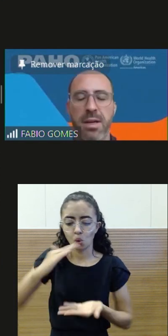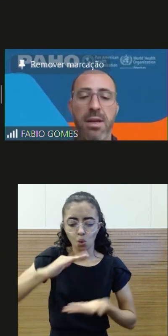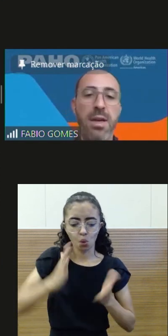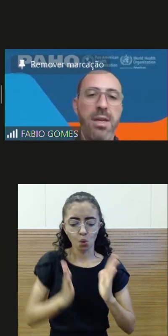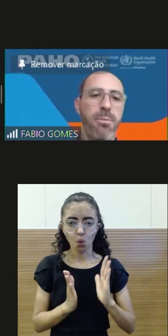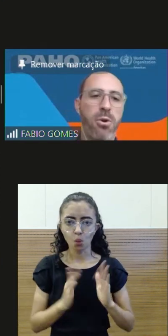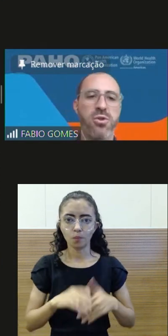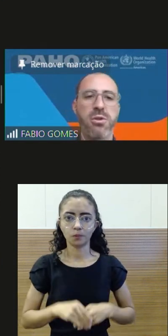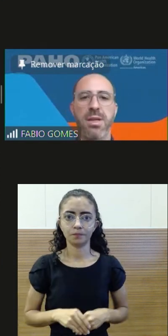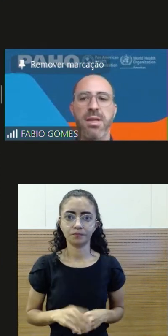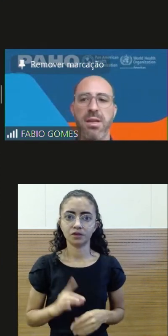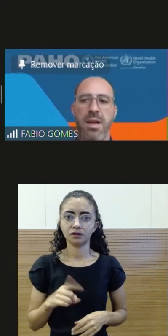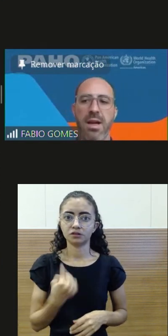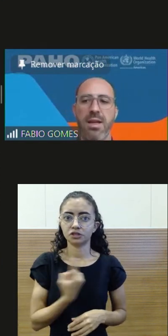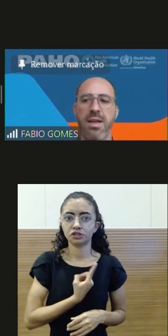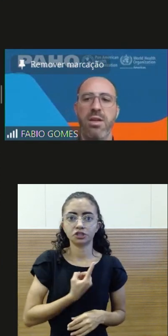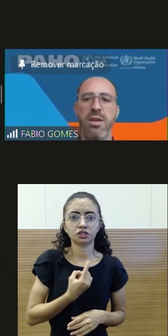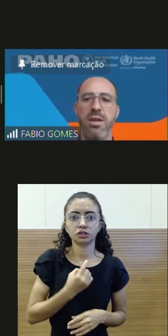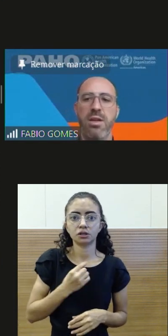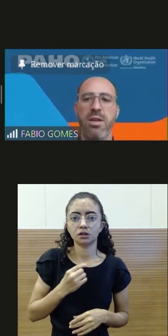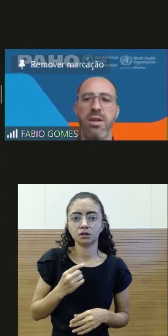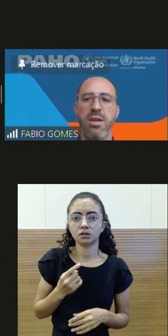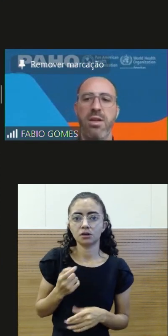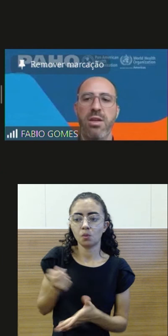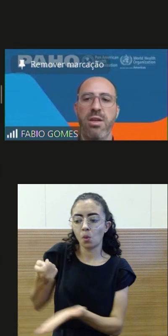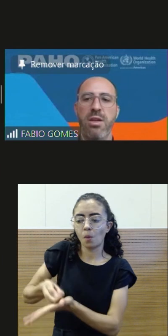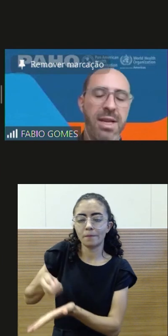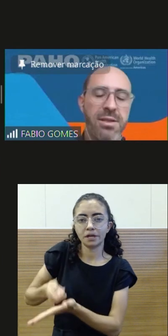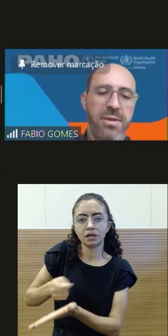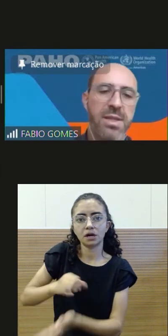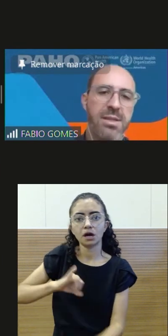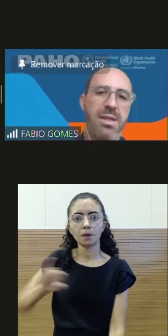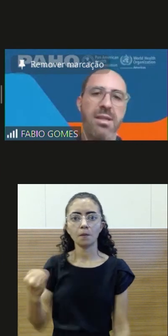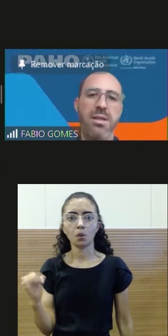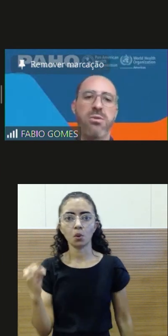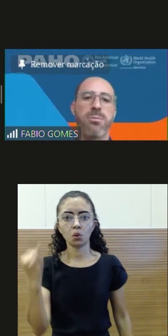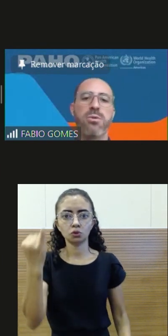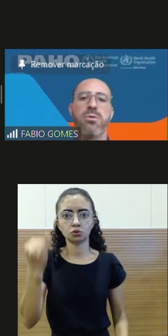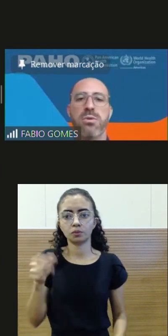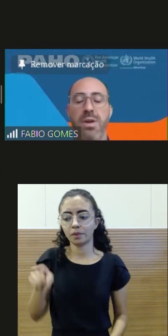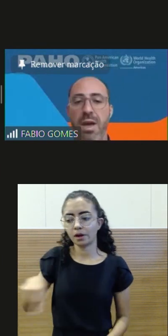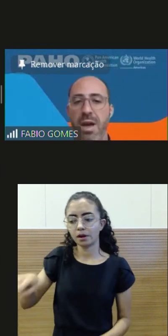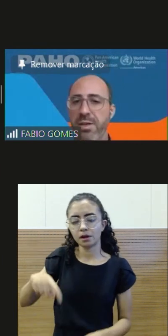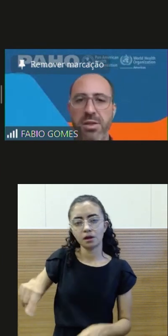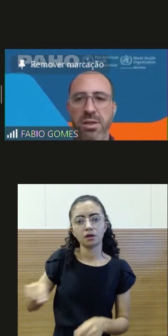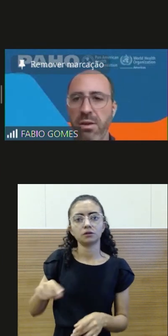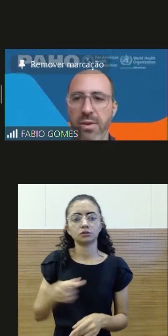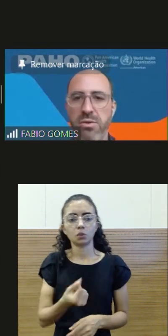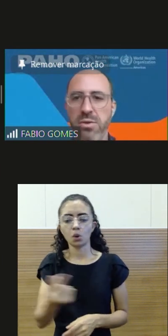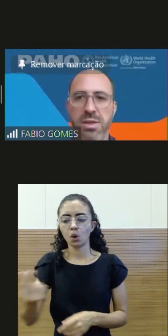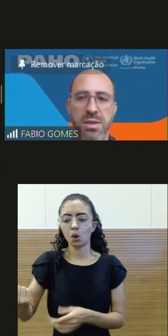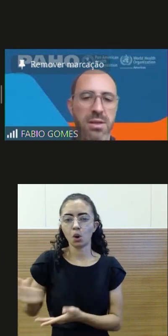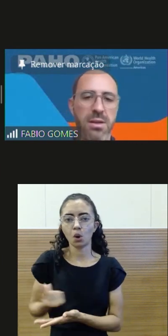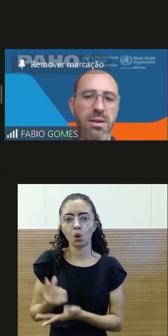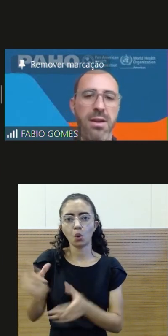labeling, the marketing, the environments, and put taxes to reduce